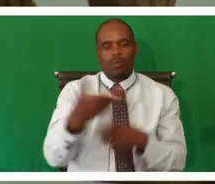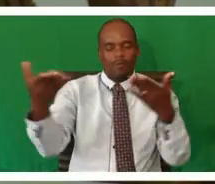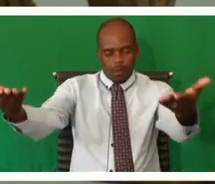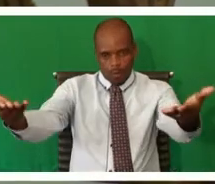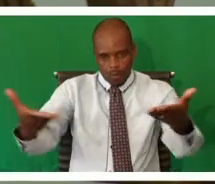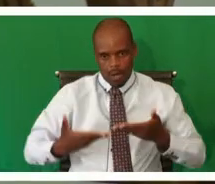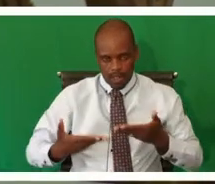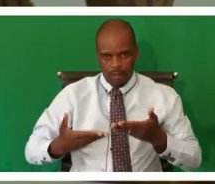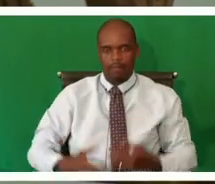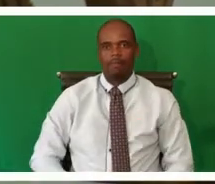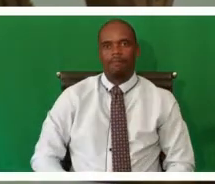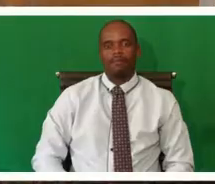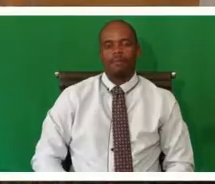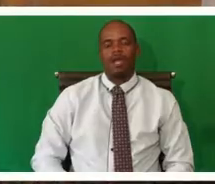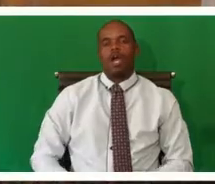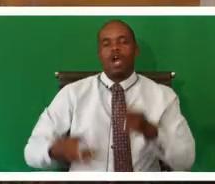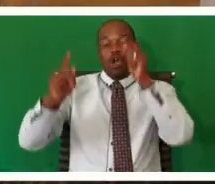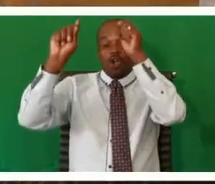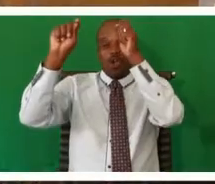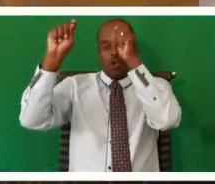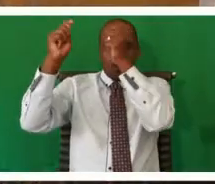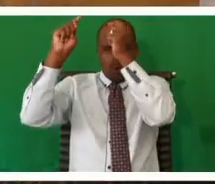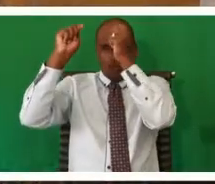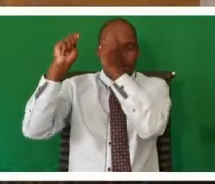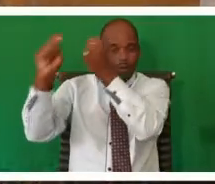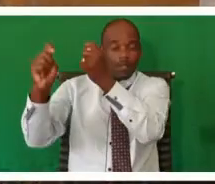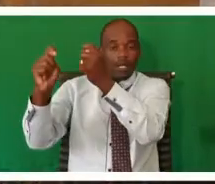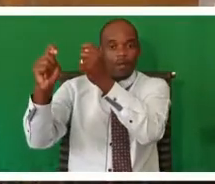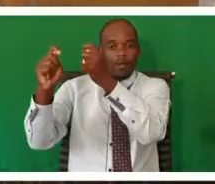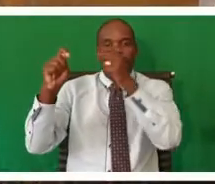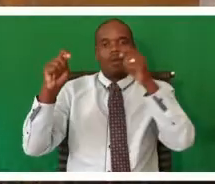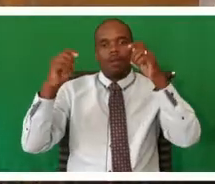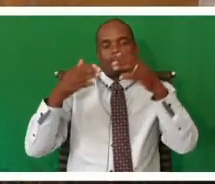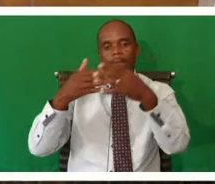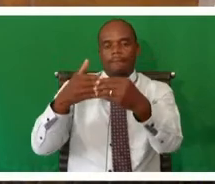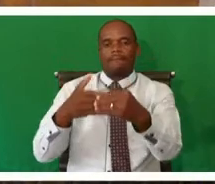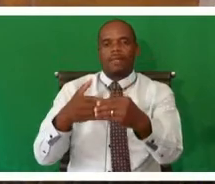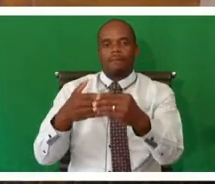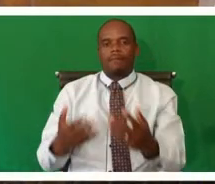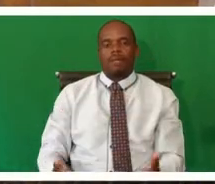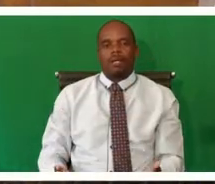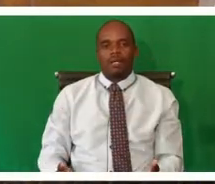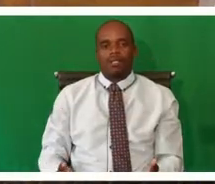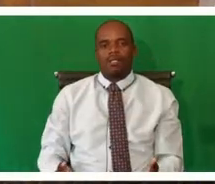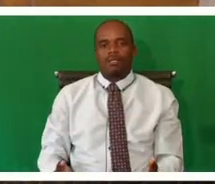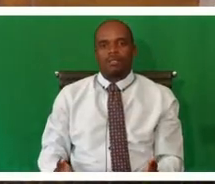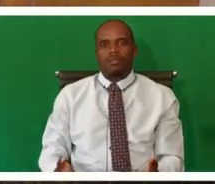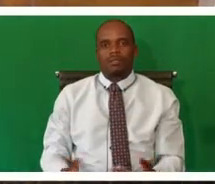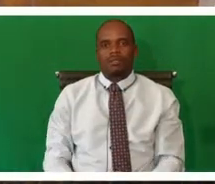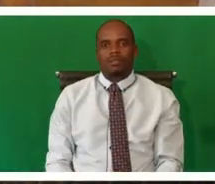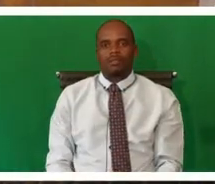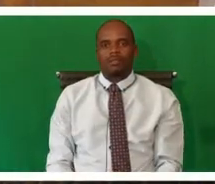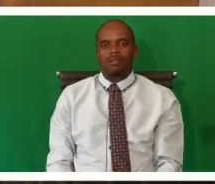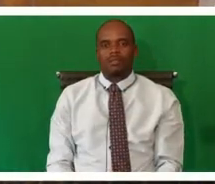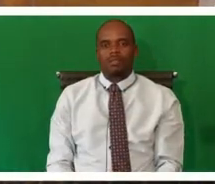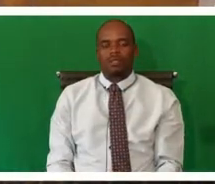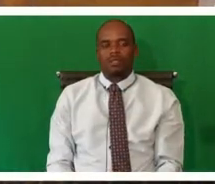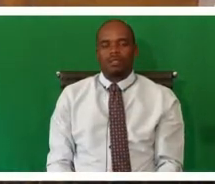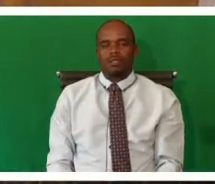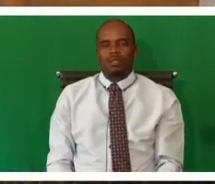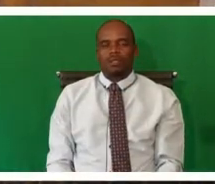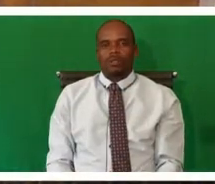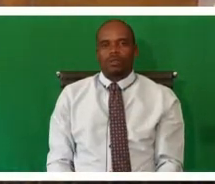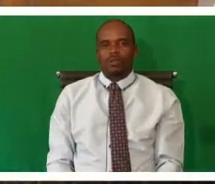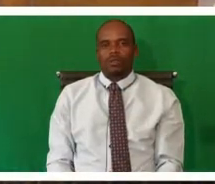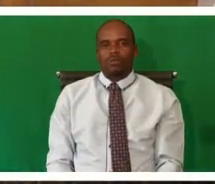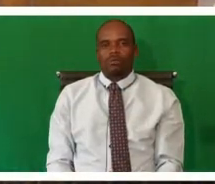Honorable members, in accordance with Rule 7, read with Rule 24 of the Outstanding Rules and Orders of the Free